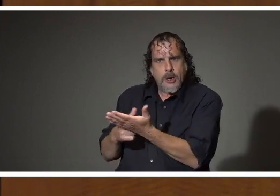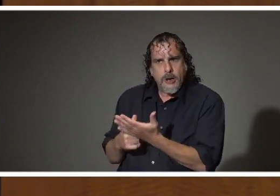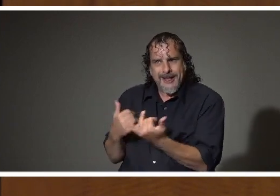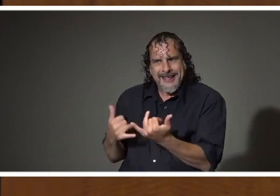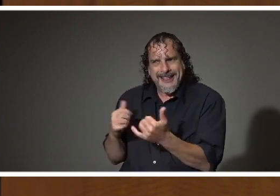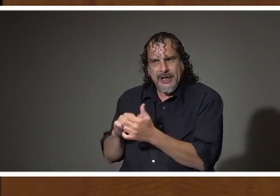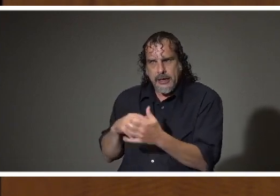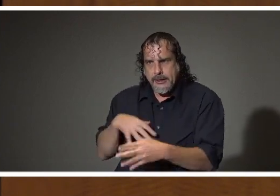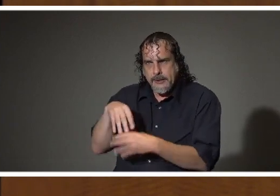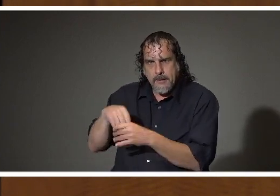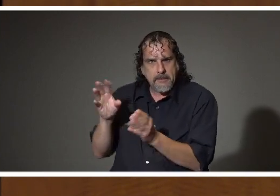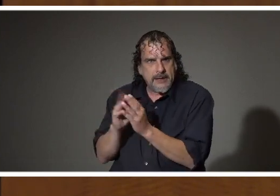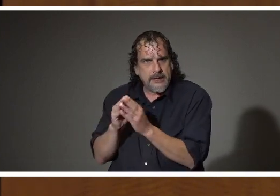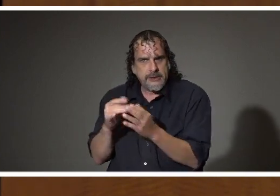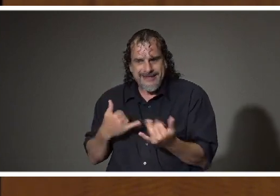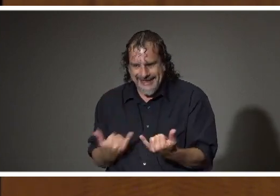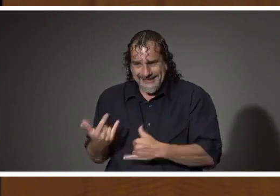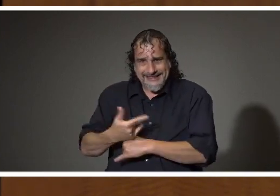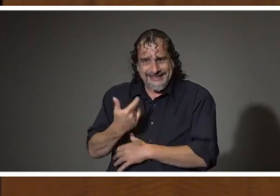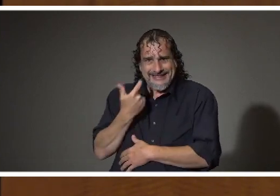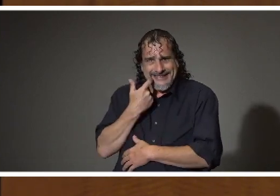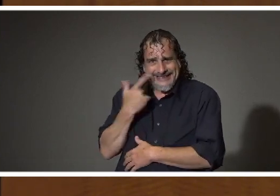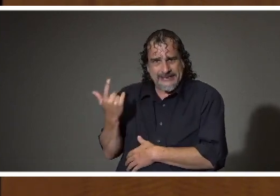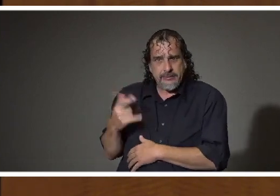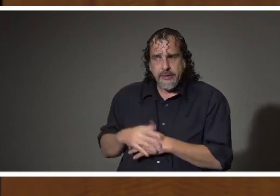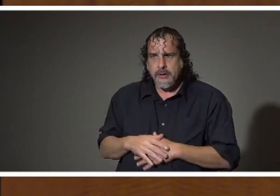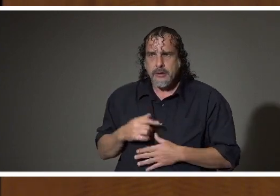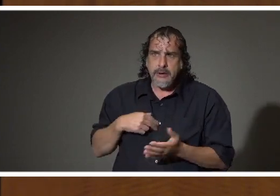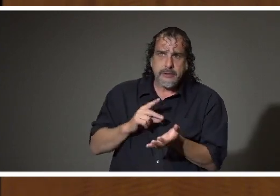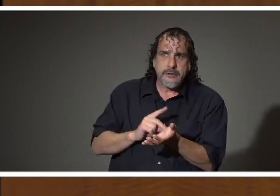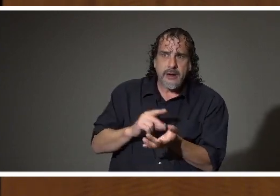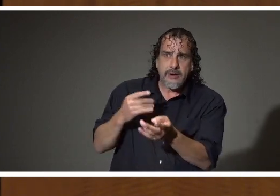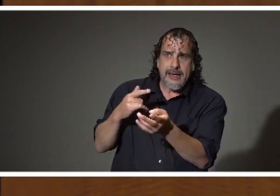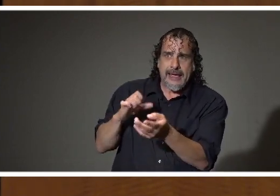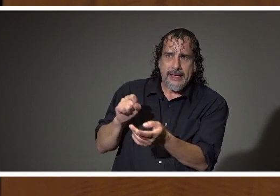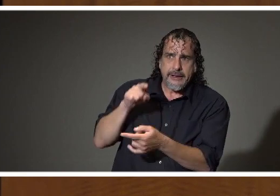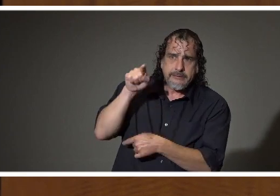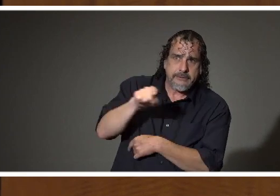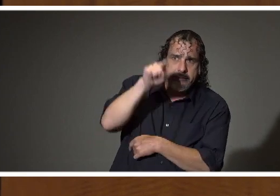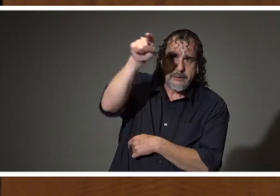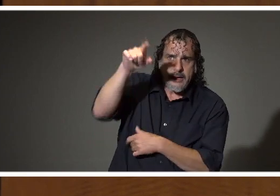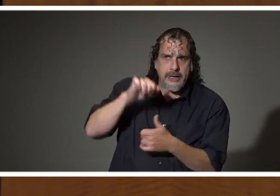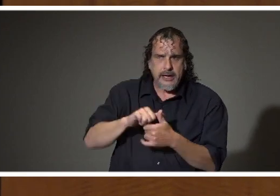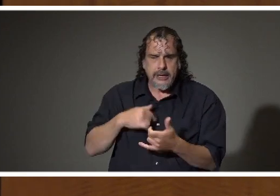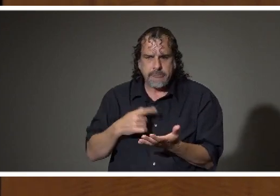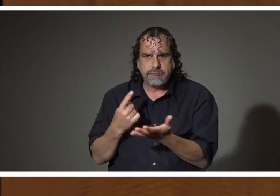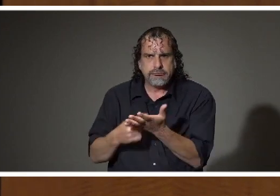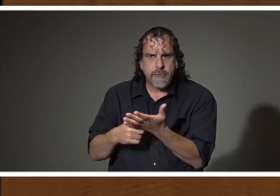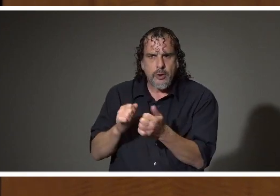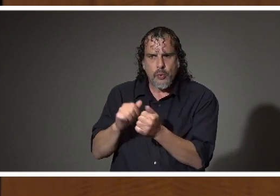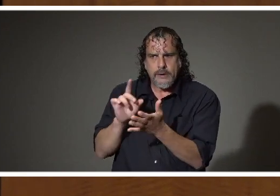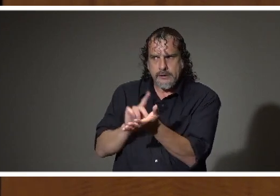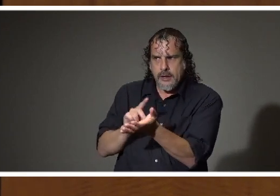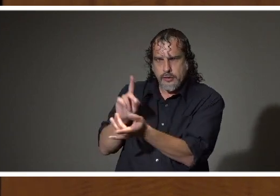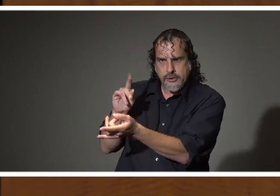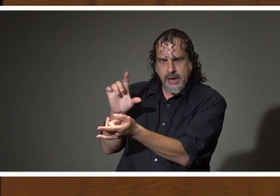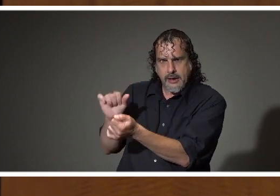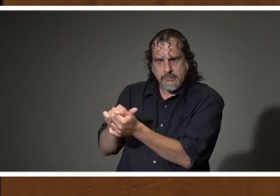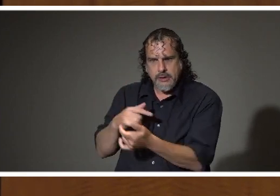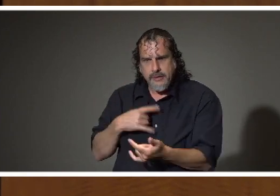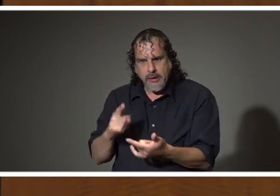just took place today, and I think Dr. Hayes is over in the room where he's leading our effort with Dr. Dobbs and